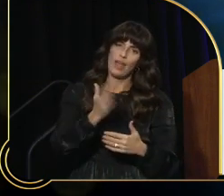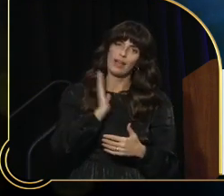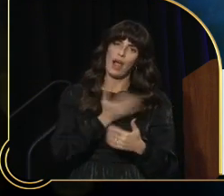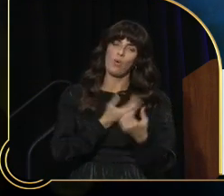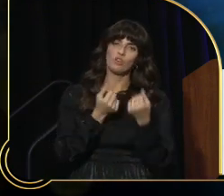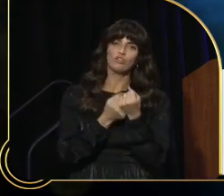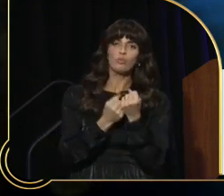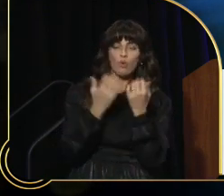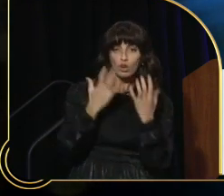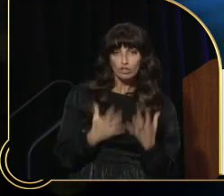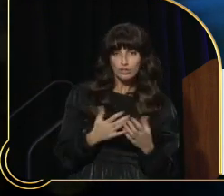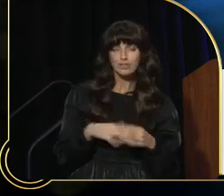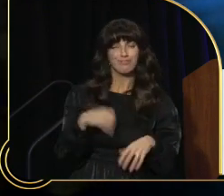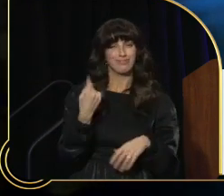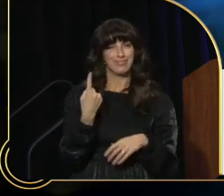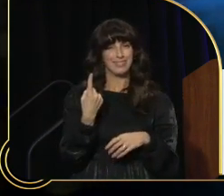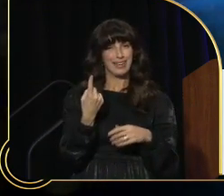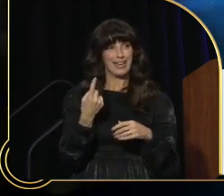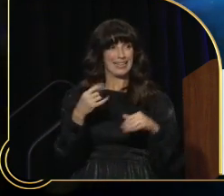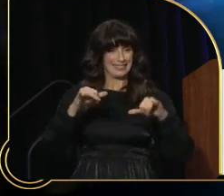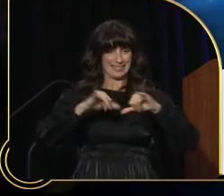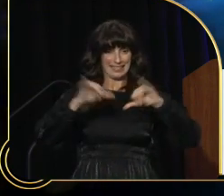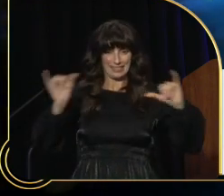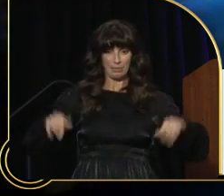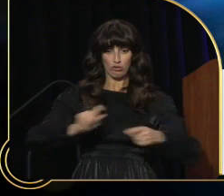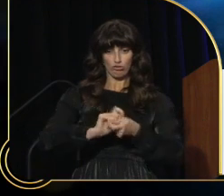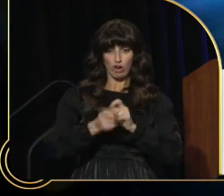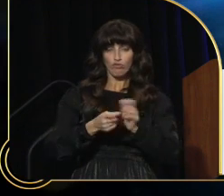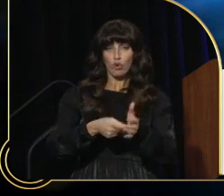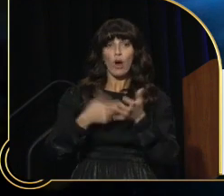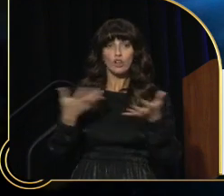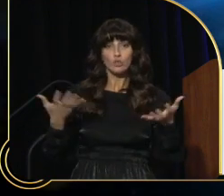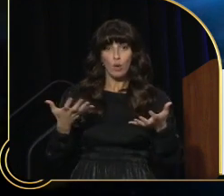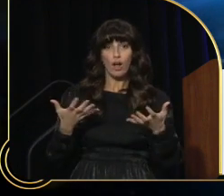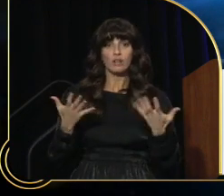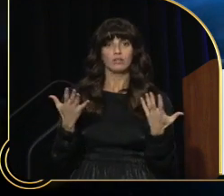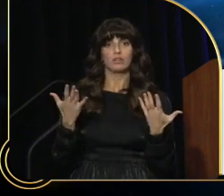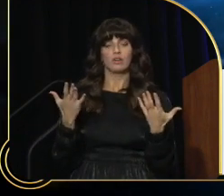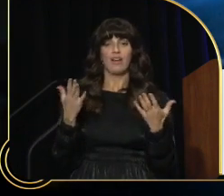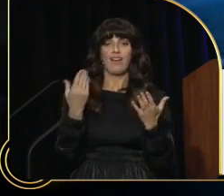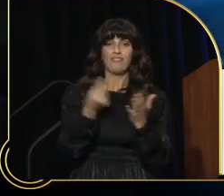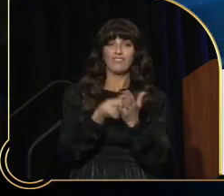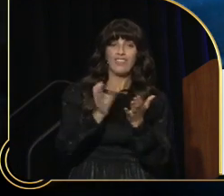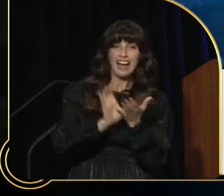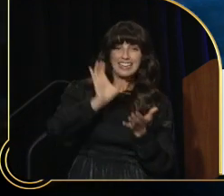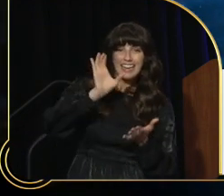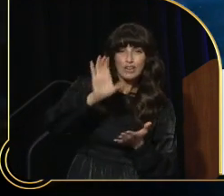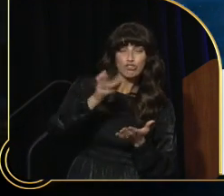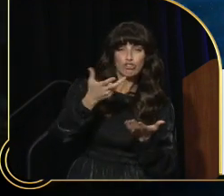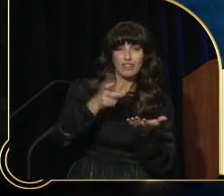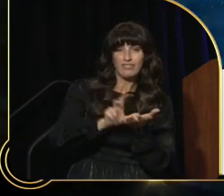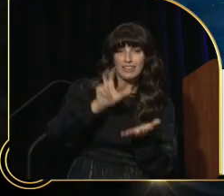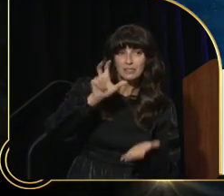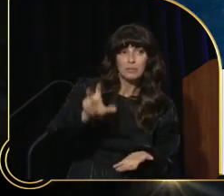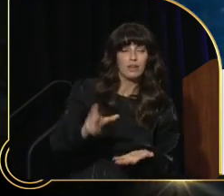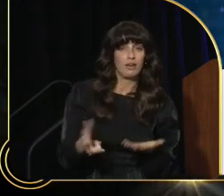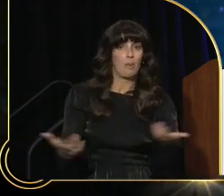systemic change requires financial investment, partnership, a lot of pro bono